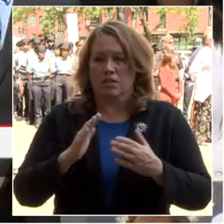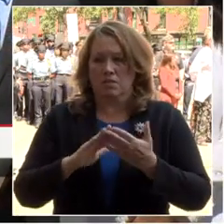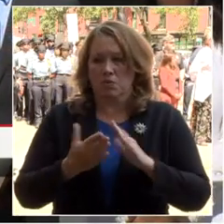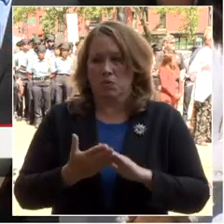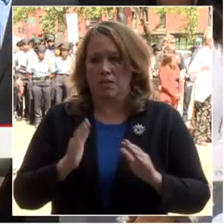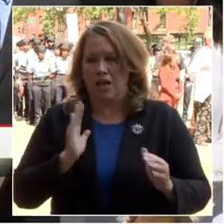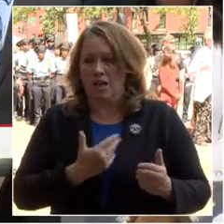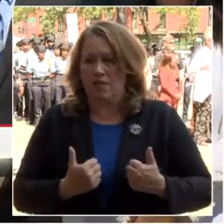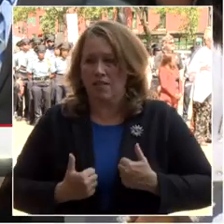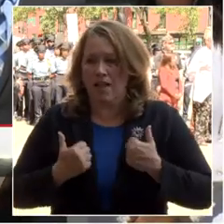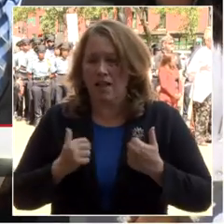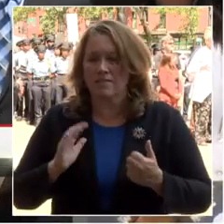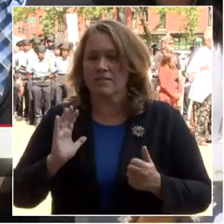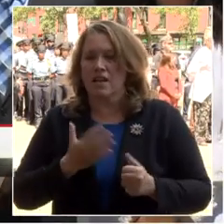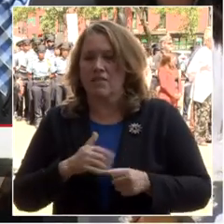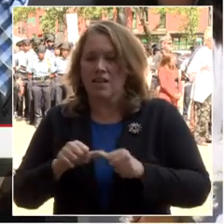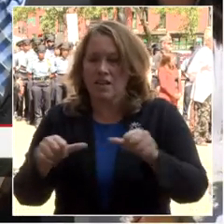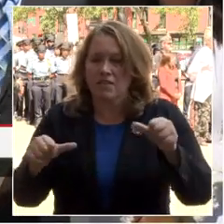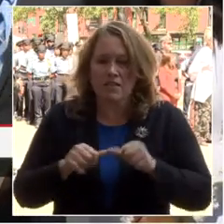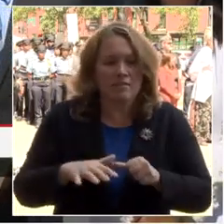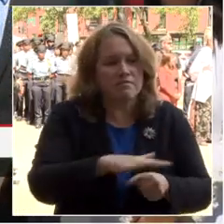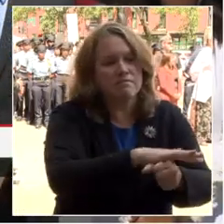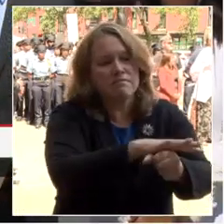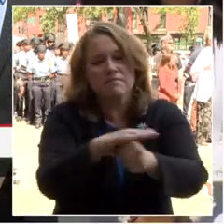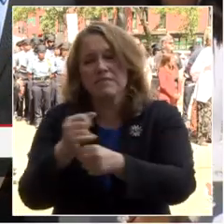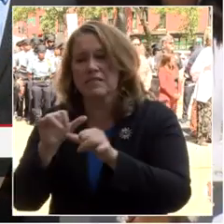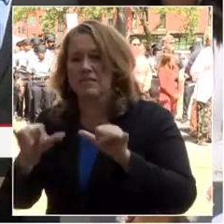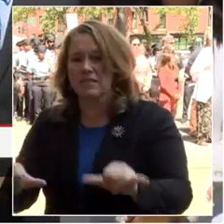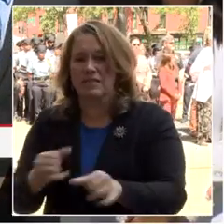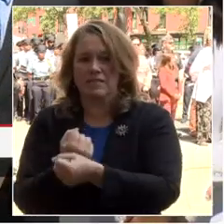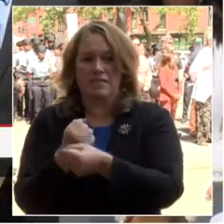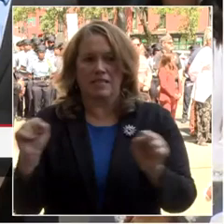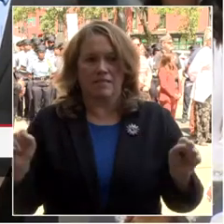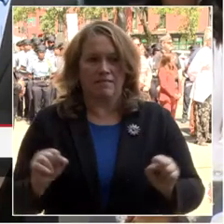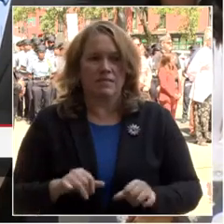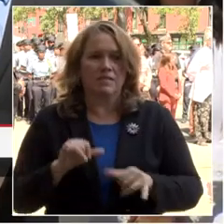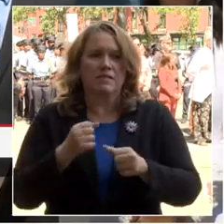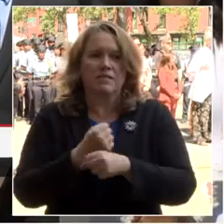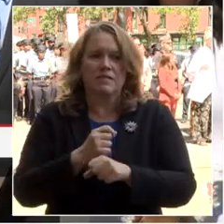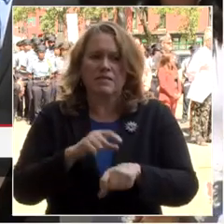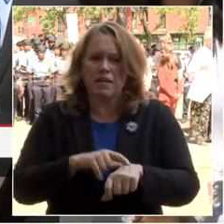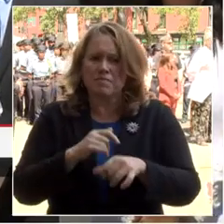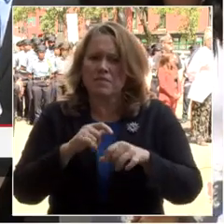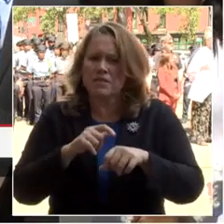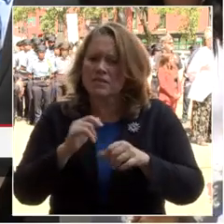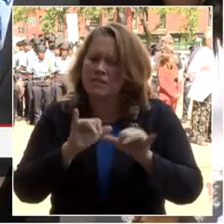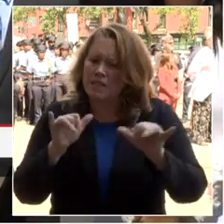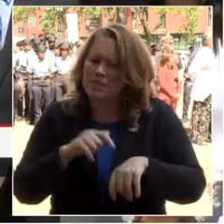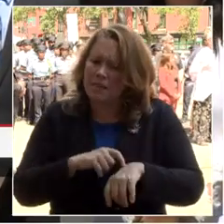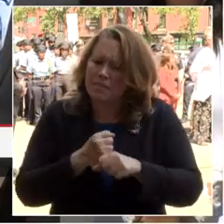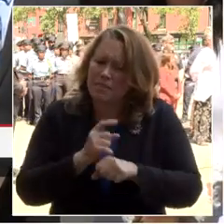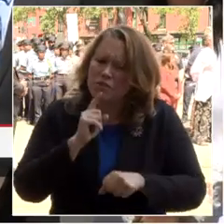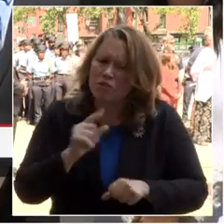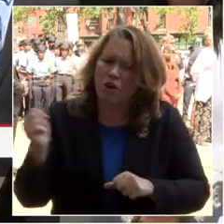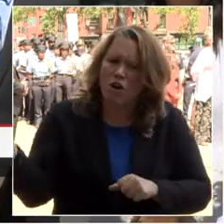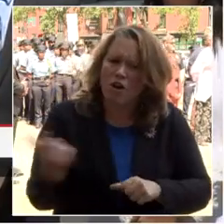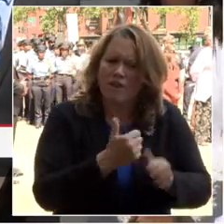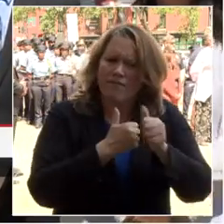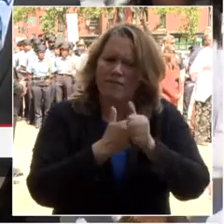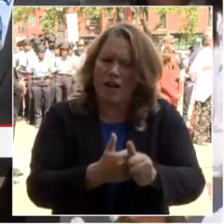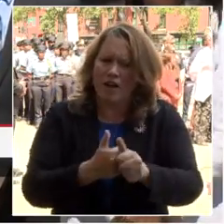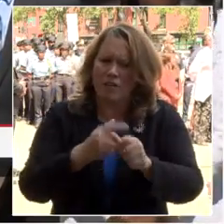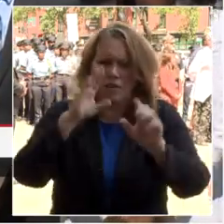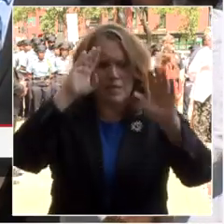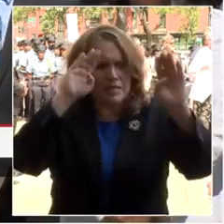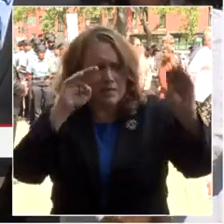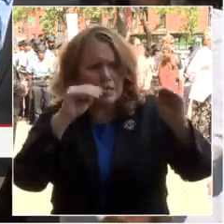themselves, and at the same time, adhering to appropriate standards of behavior. This means not